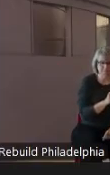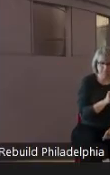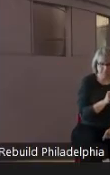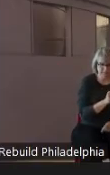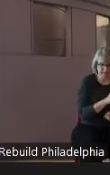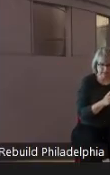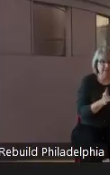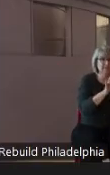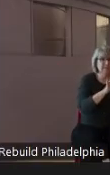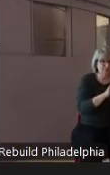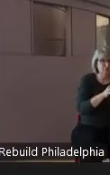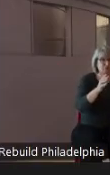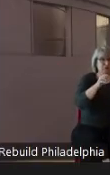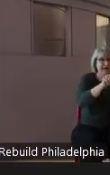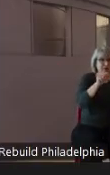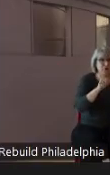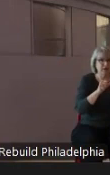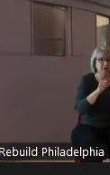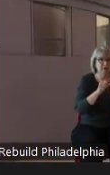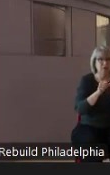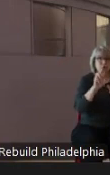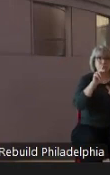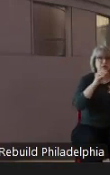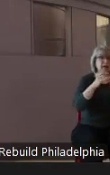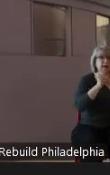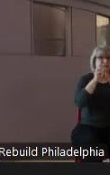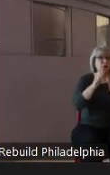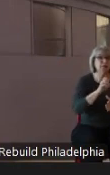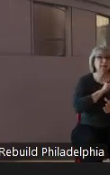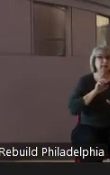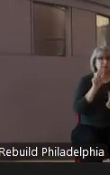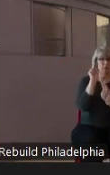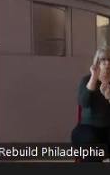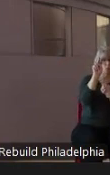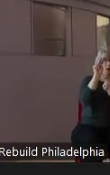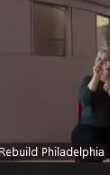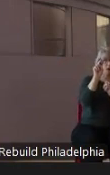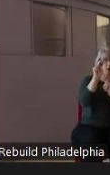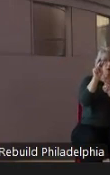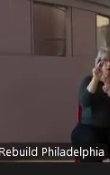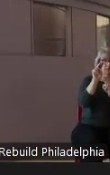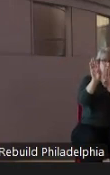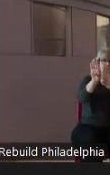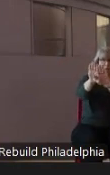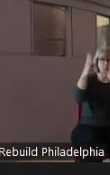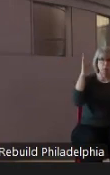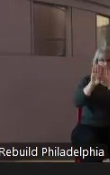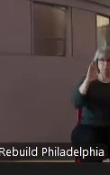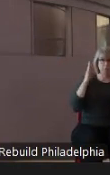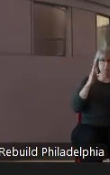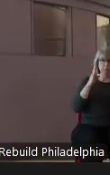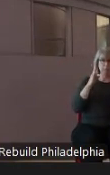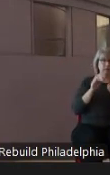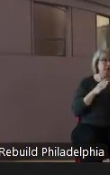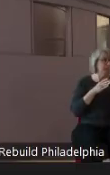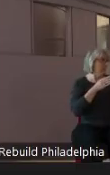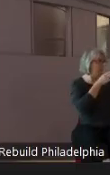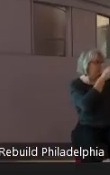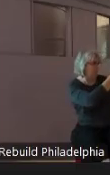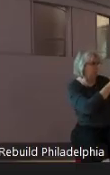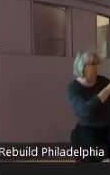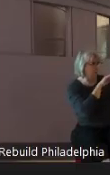in a central spot in the building so that the rec leader and staff have clear visibility into as much of the rec center as